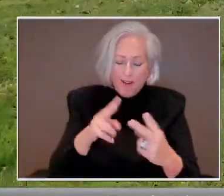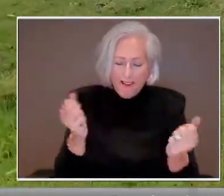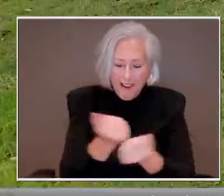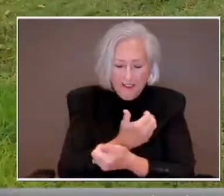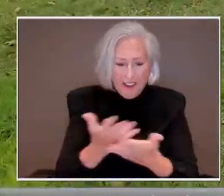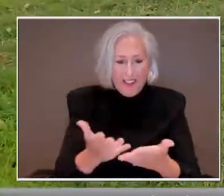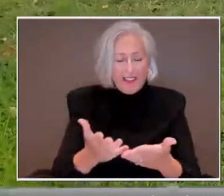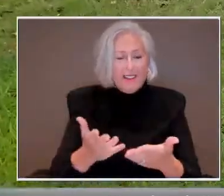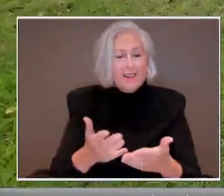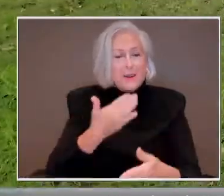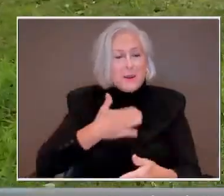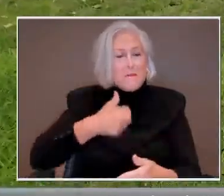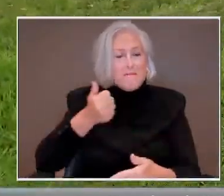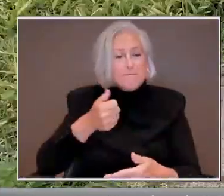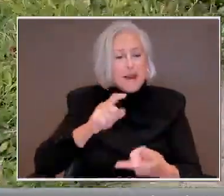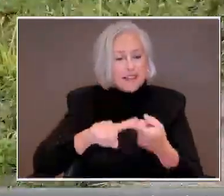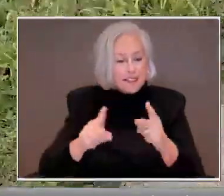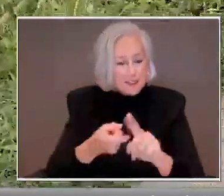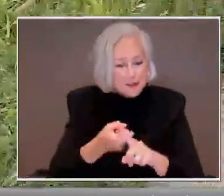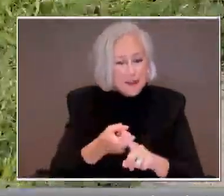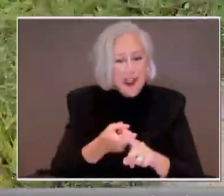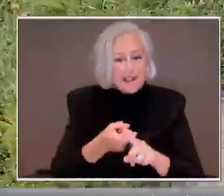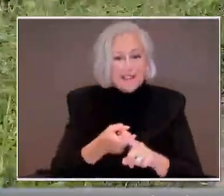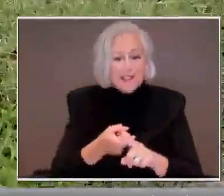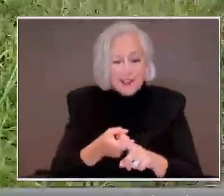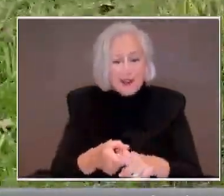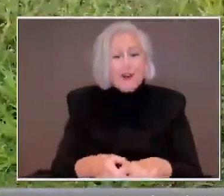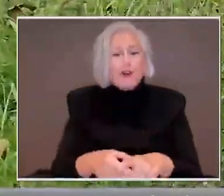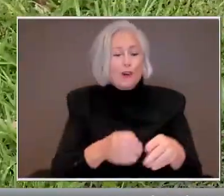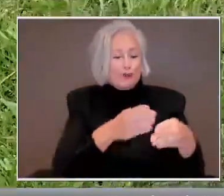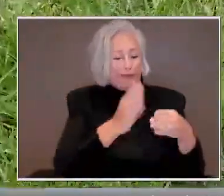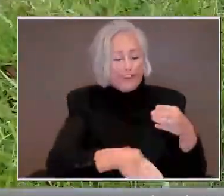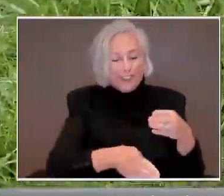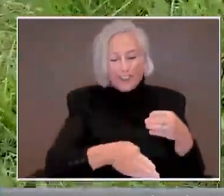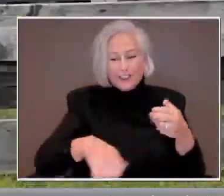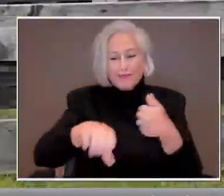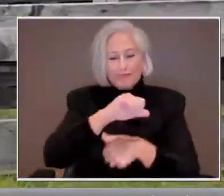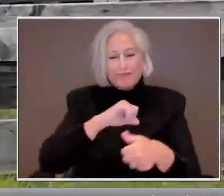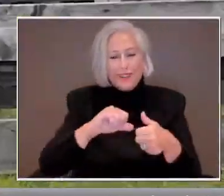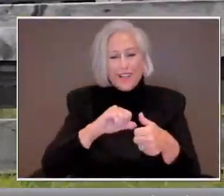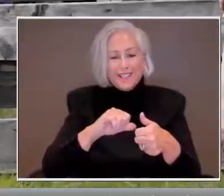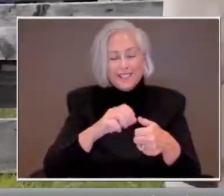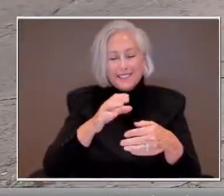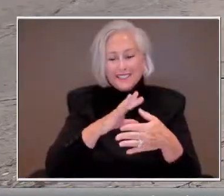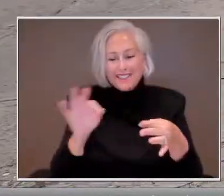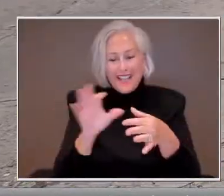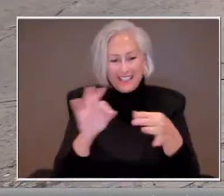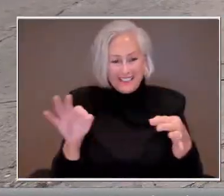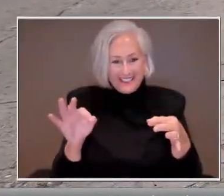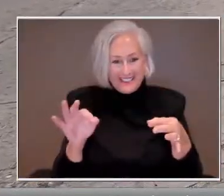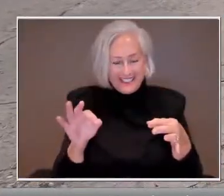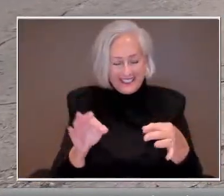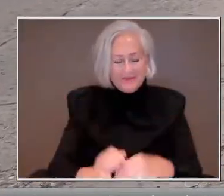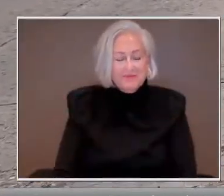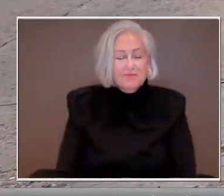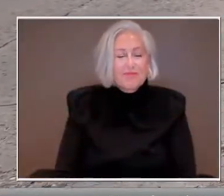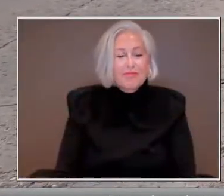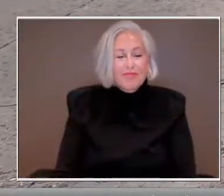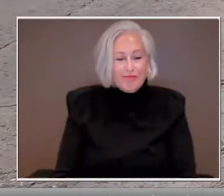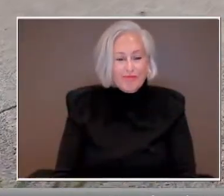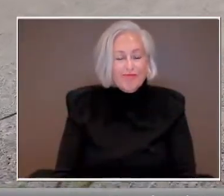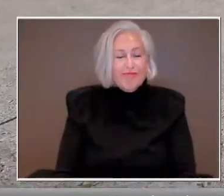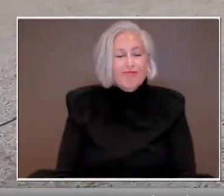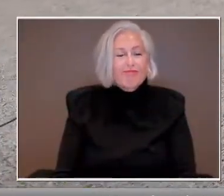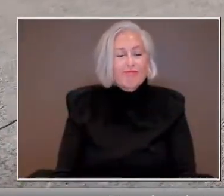or echo each other's sentences. There's the dog. There's the dogs. So. Cataract a year